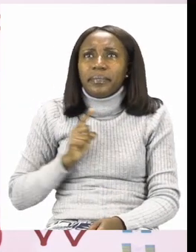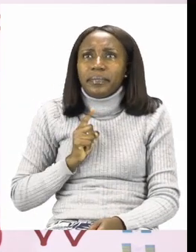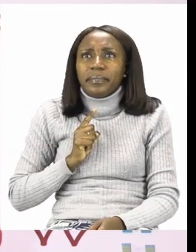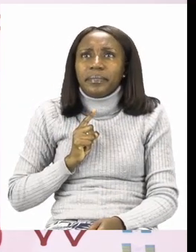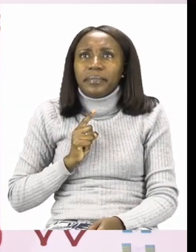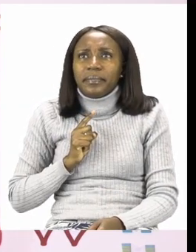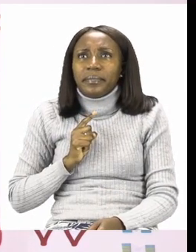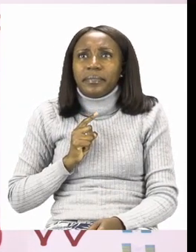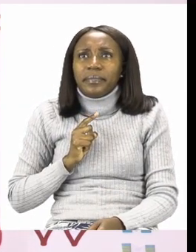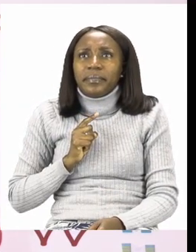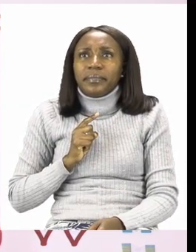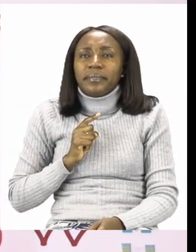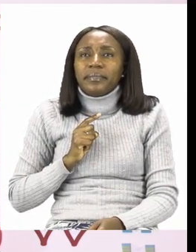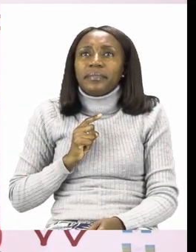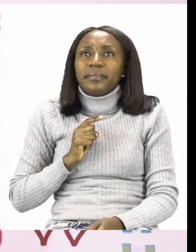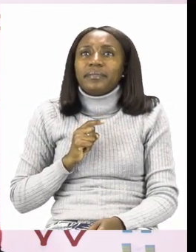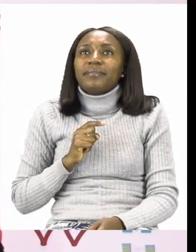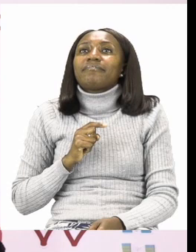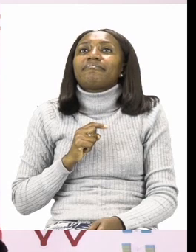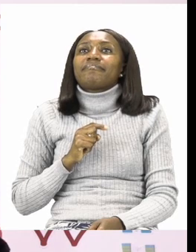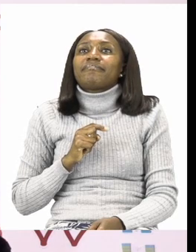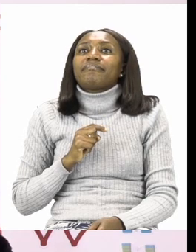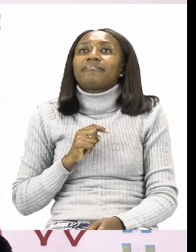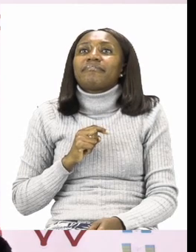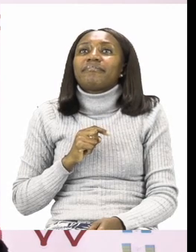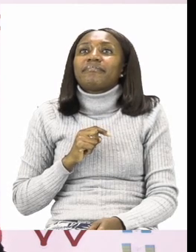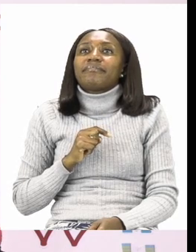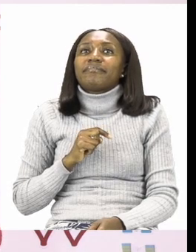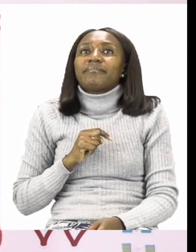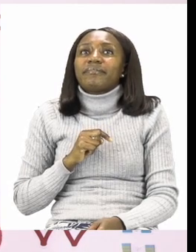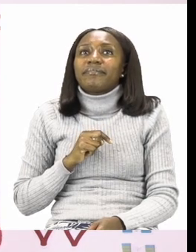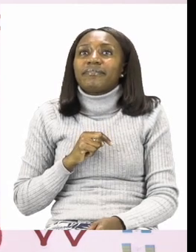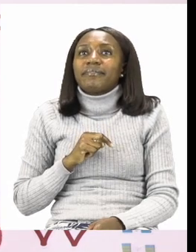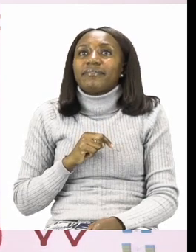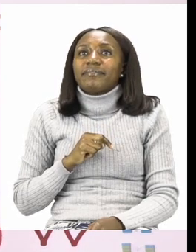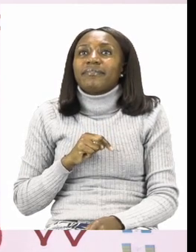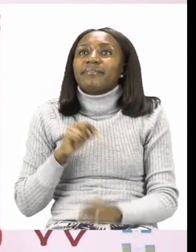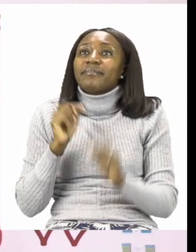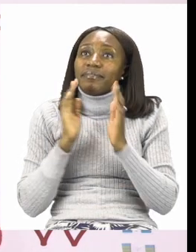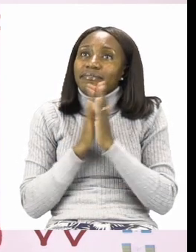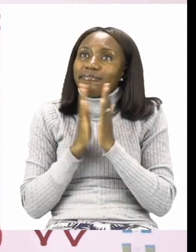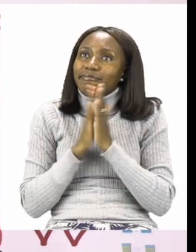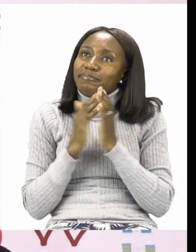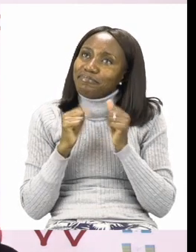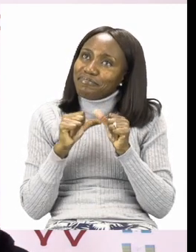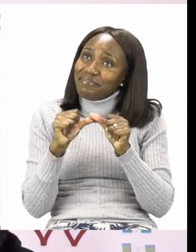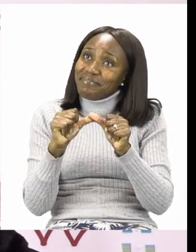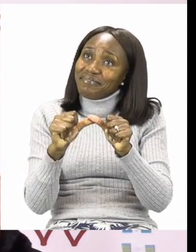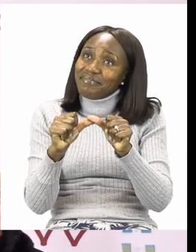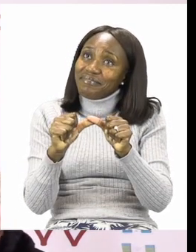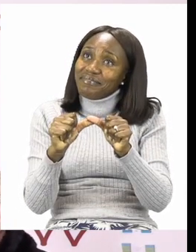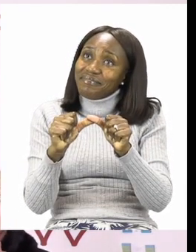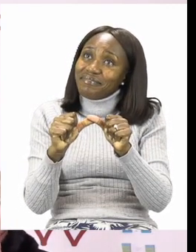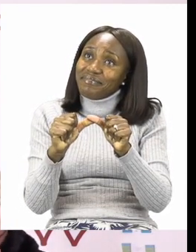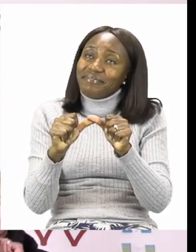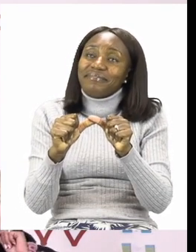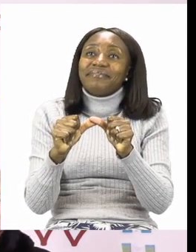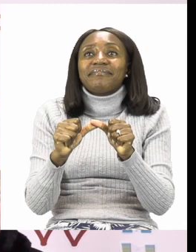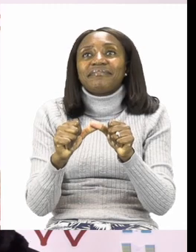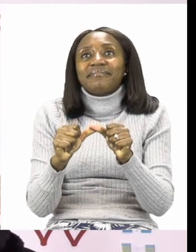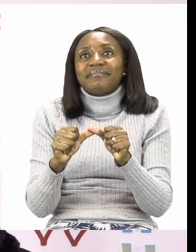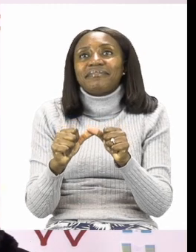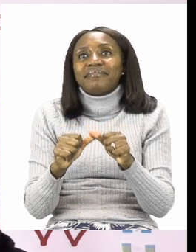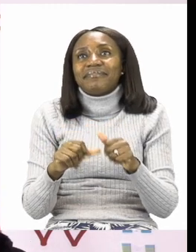11. Right, grade 2s? So I want you to go ahead and do the rest of your subtraction sums